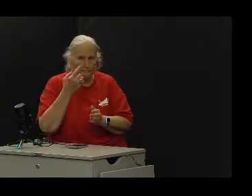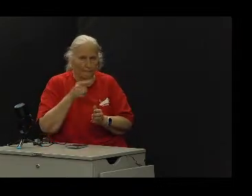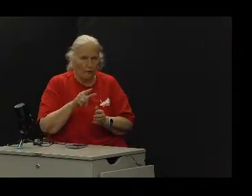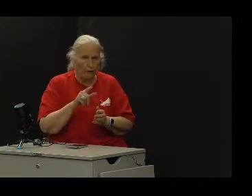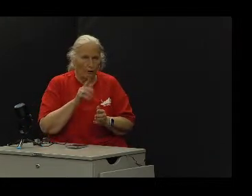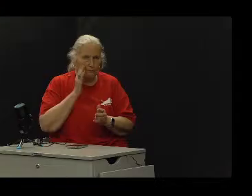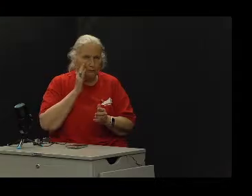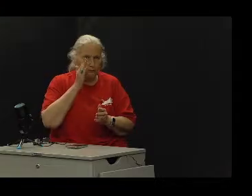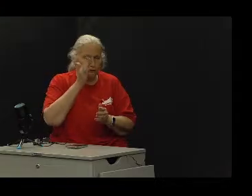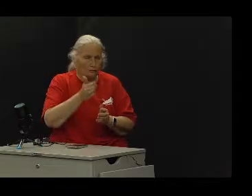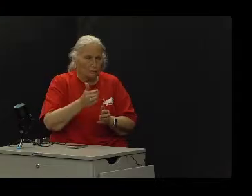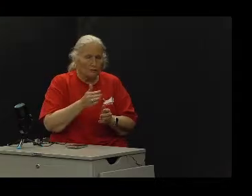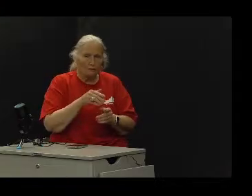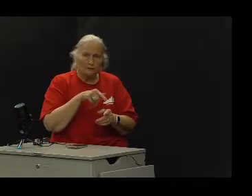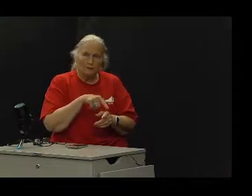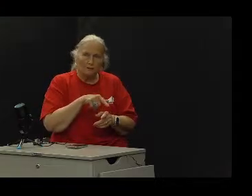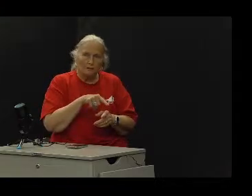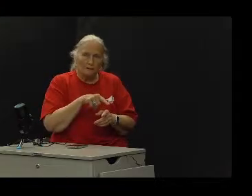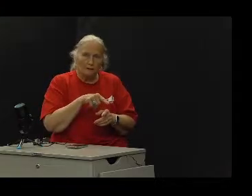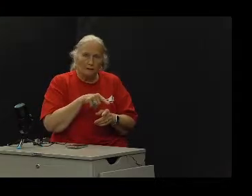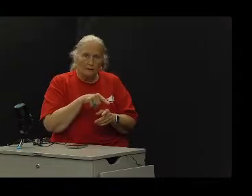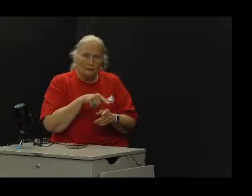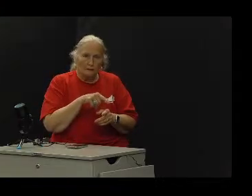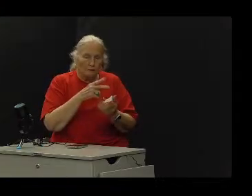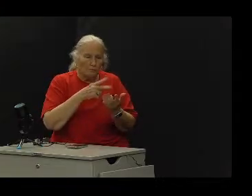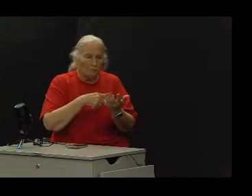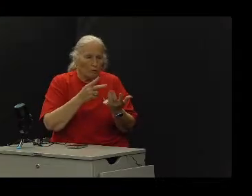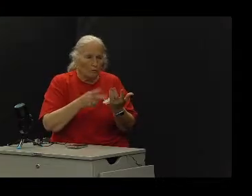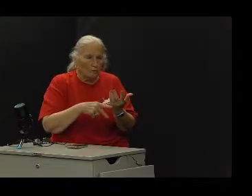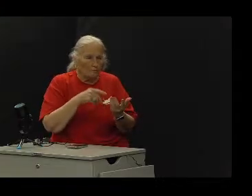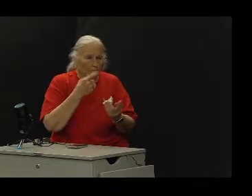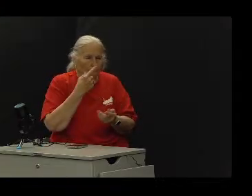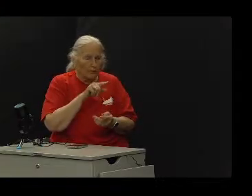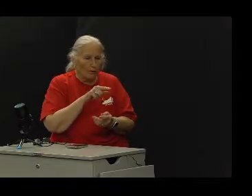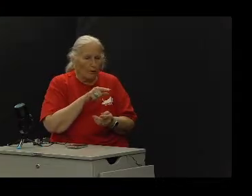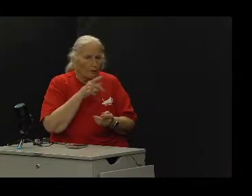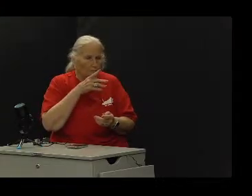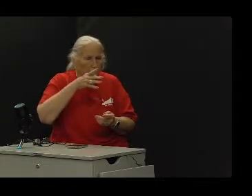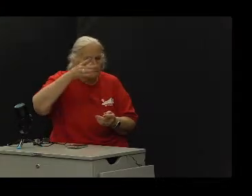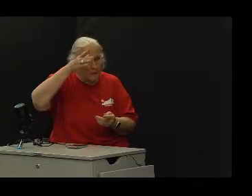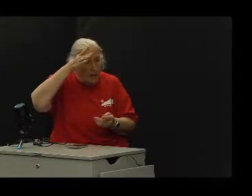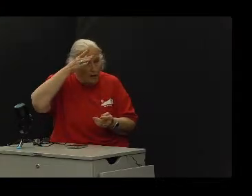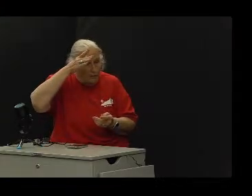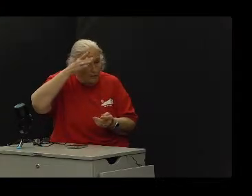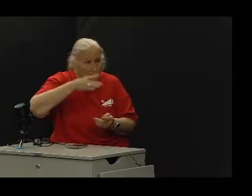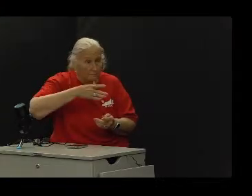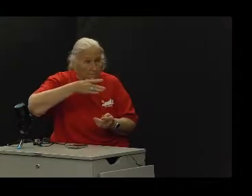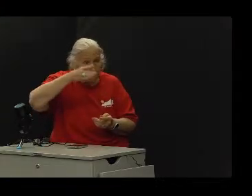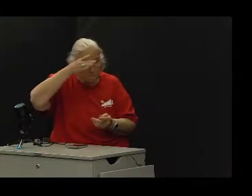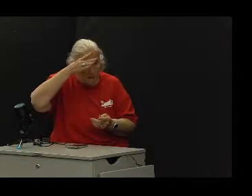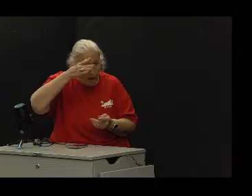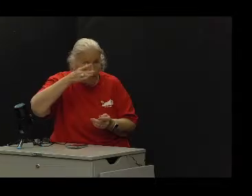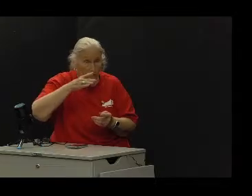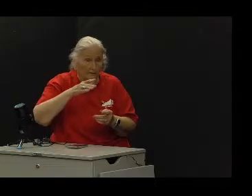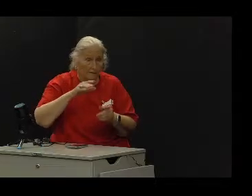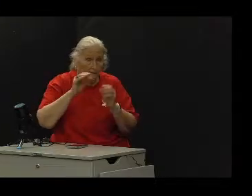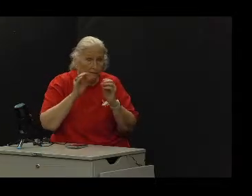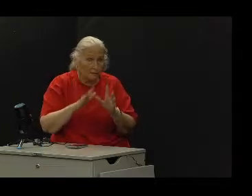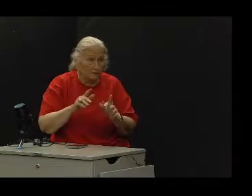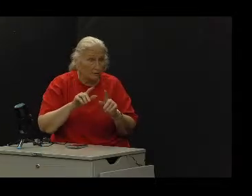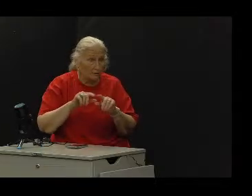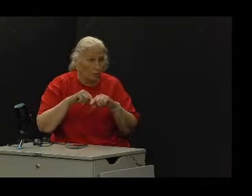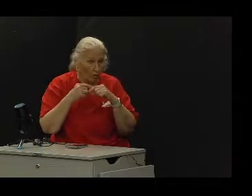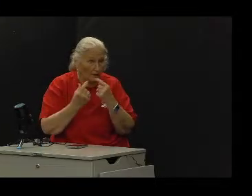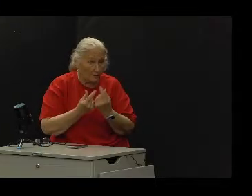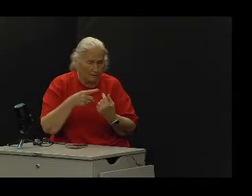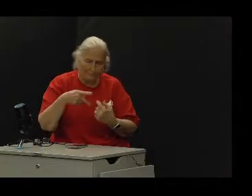and to continue growth. So I guess my question is, in the future, maybe we could establish a program